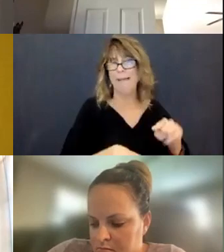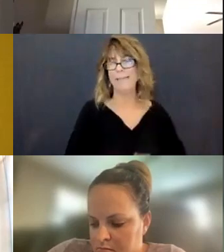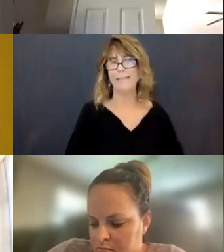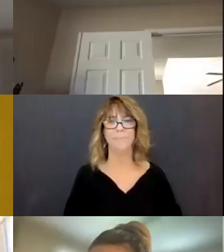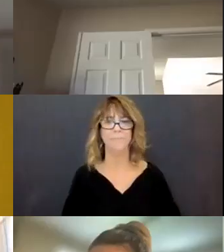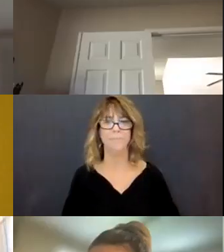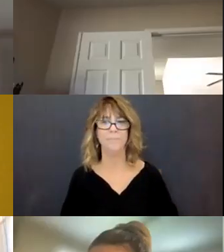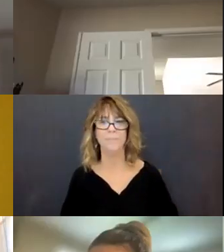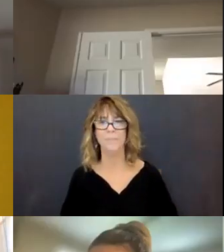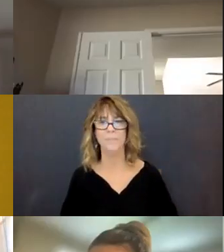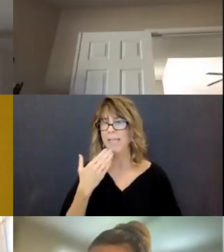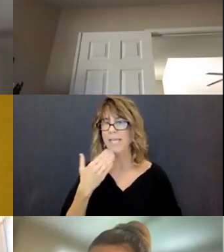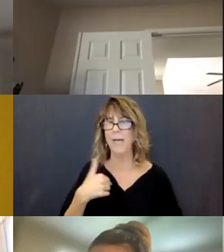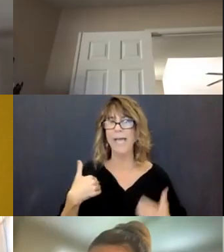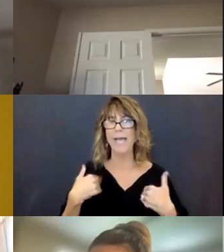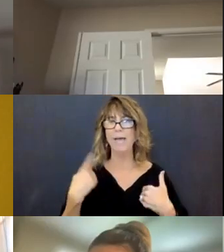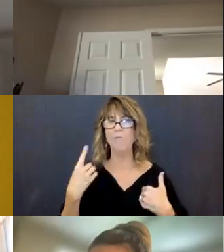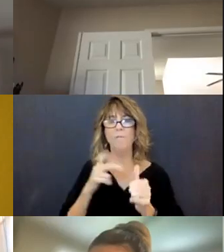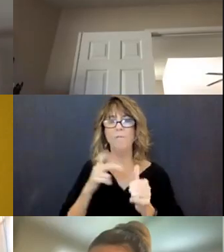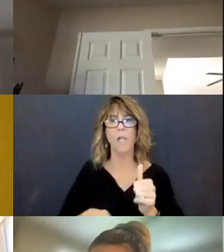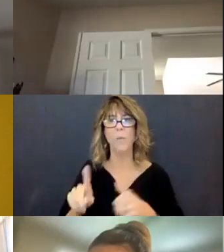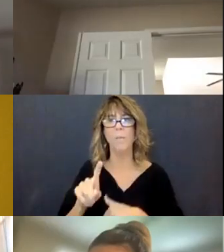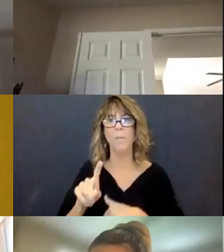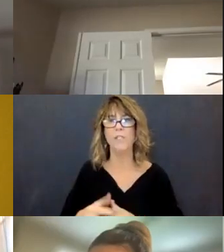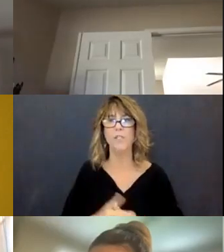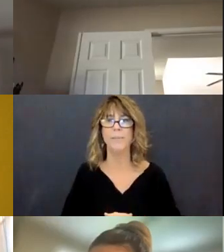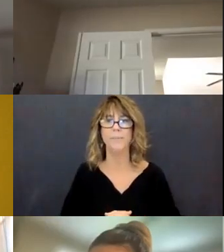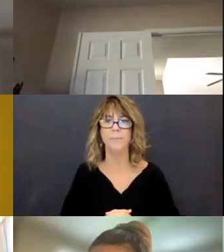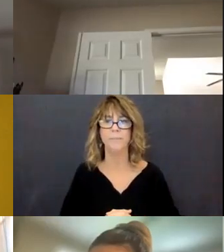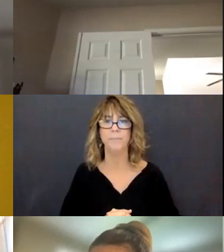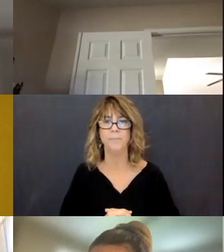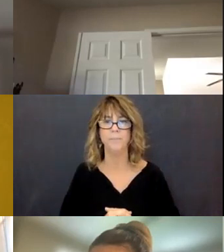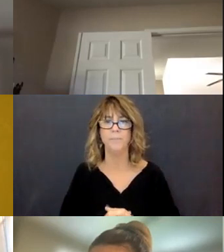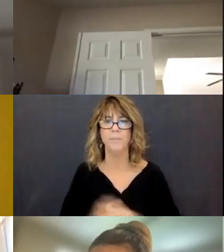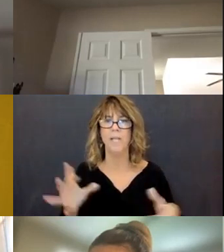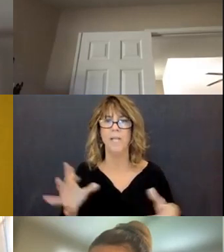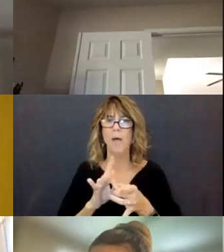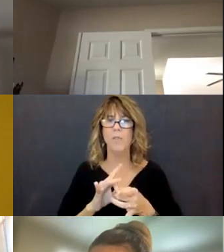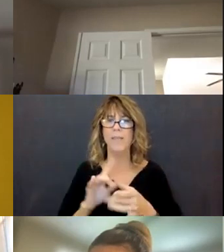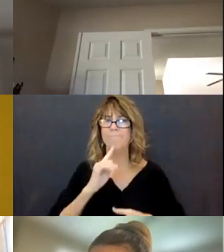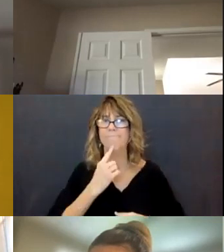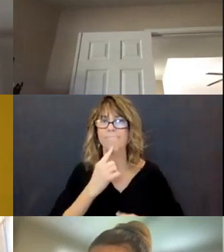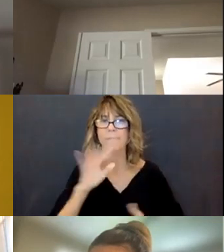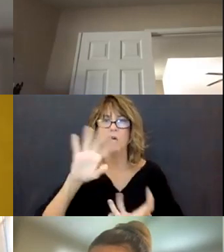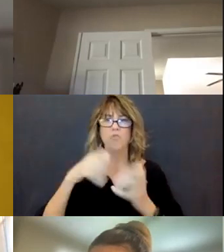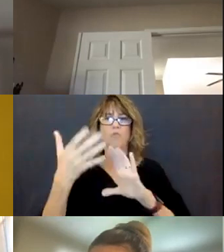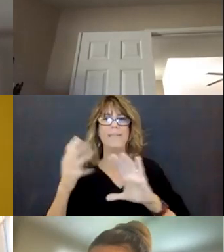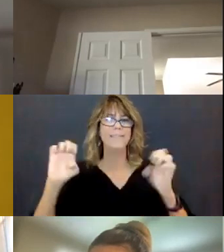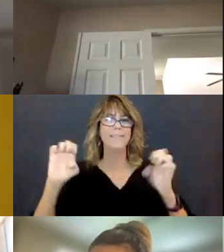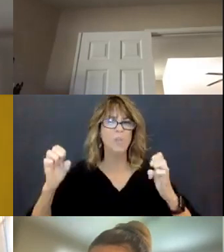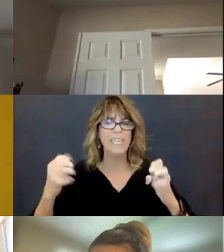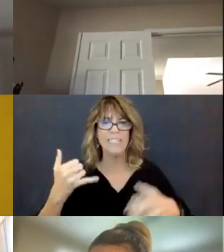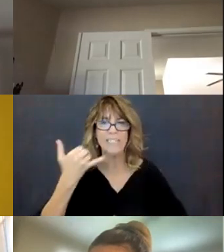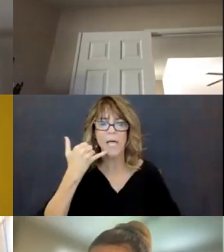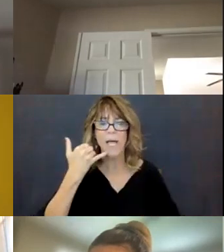Thank you. And I had one follow-up question just about the crisis line that Access operates.